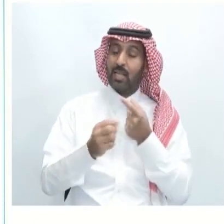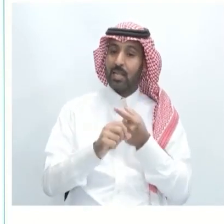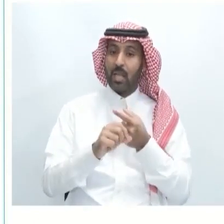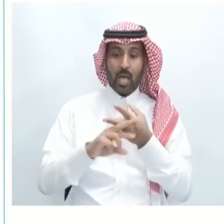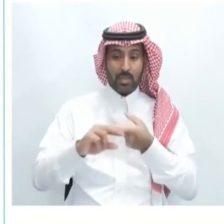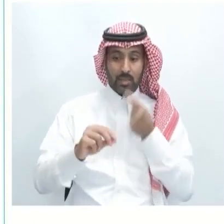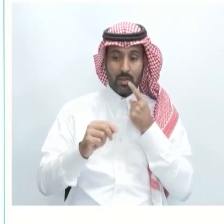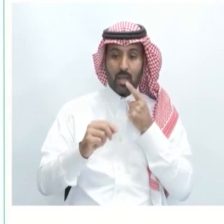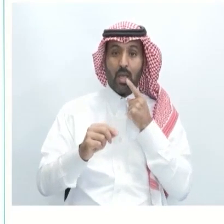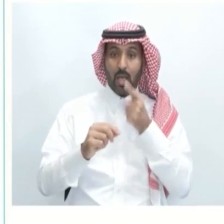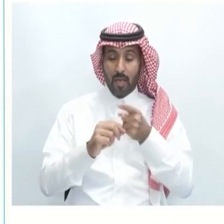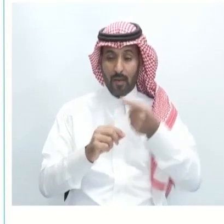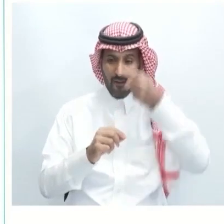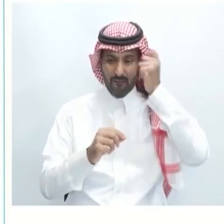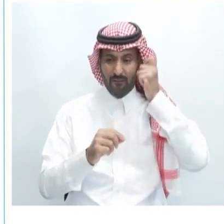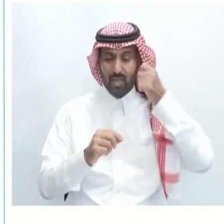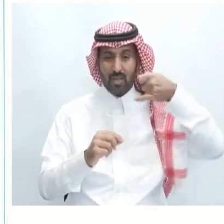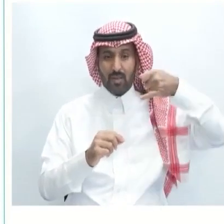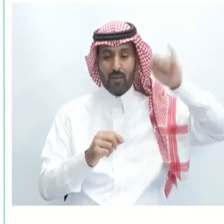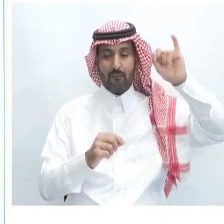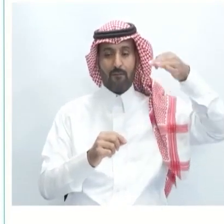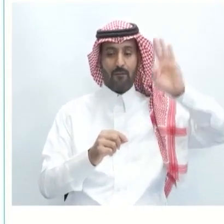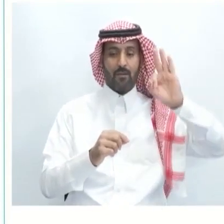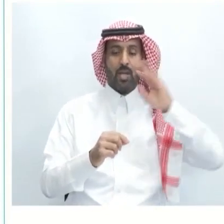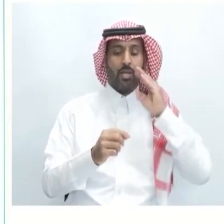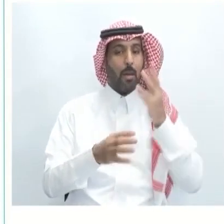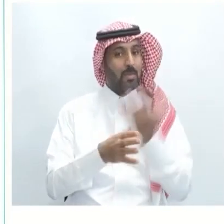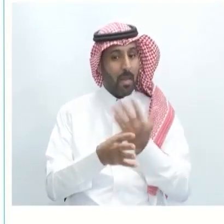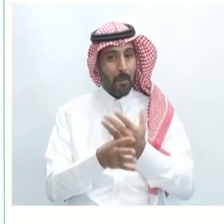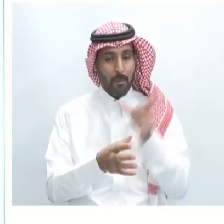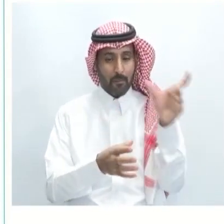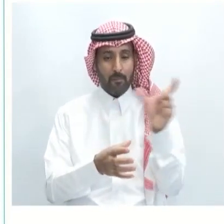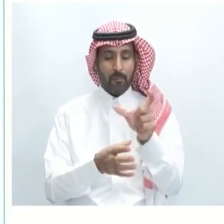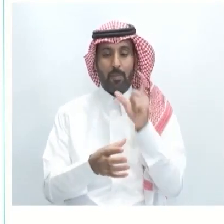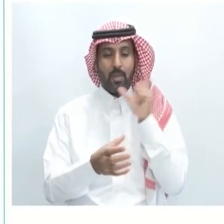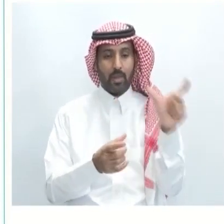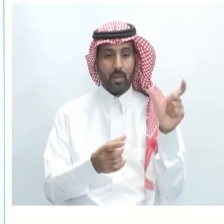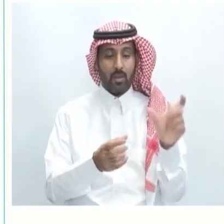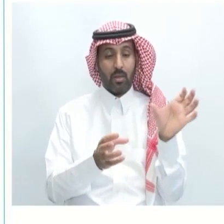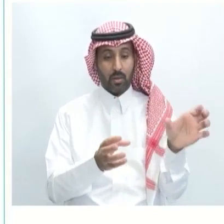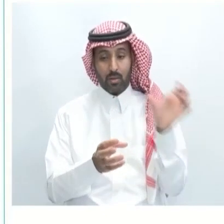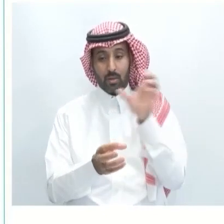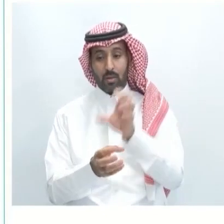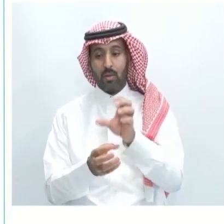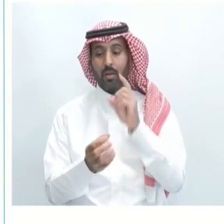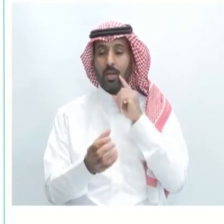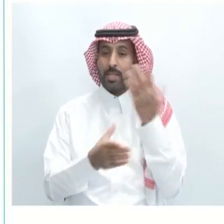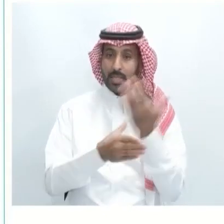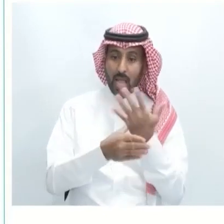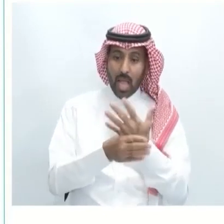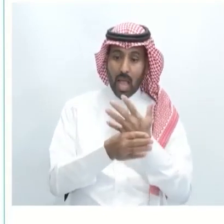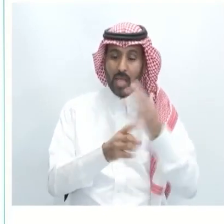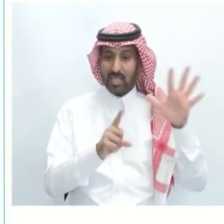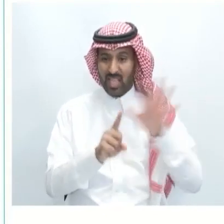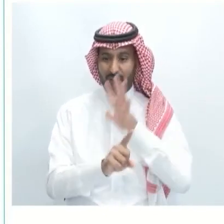here. If. Then. Therefore. So all of these transition words are related to cause